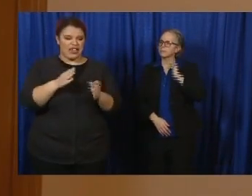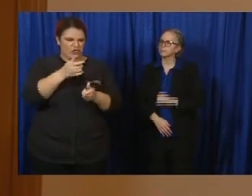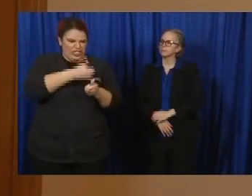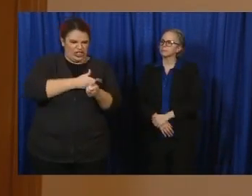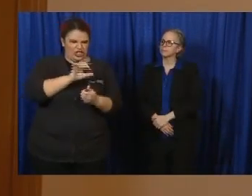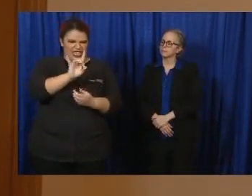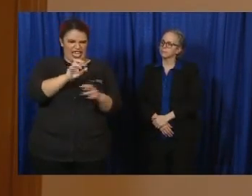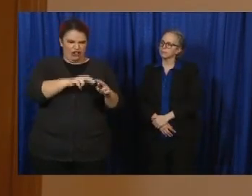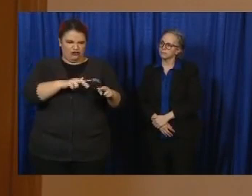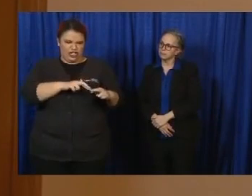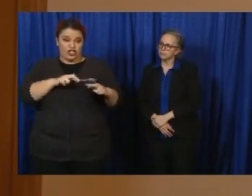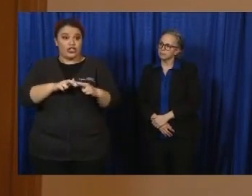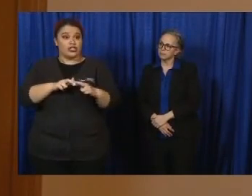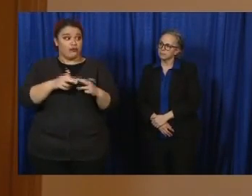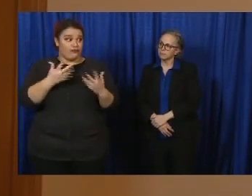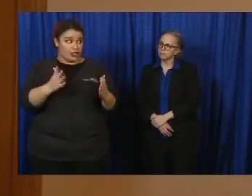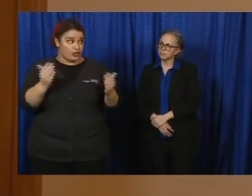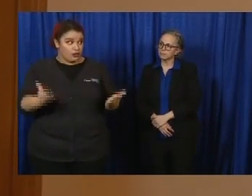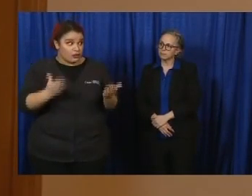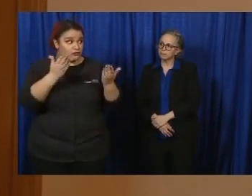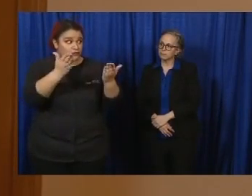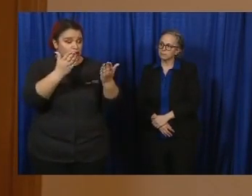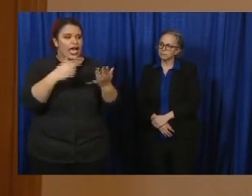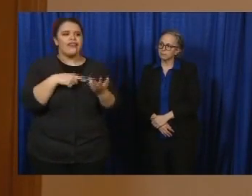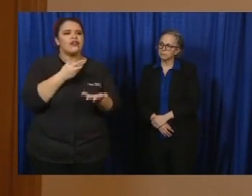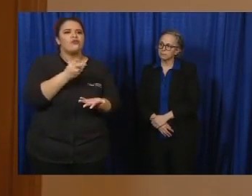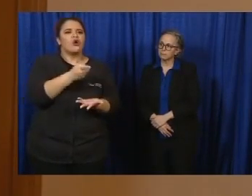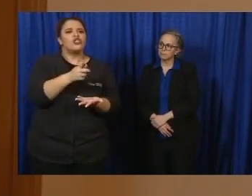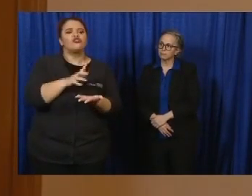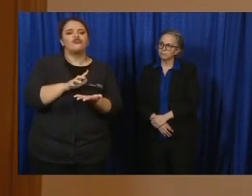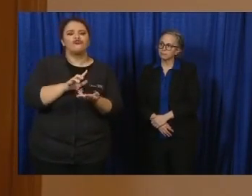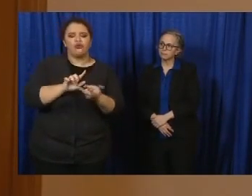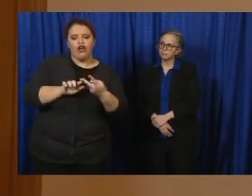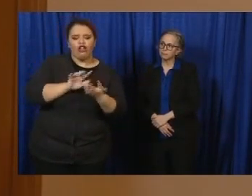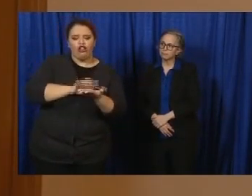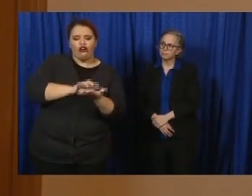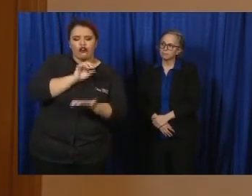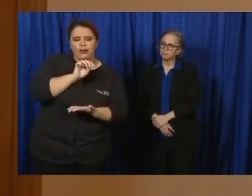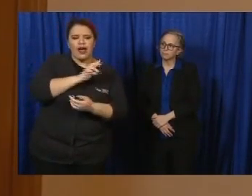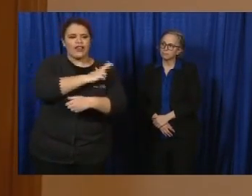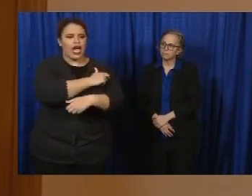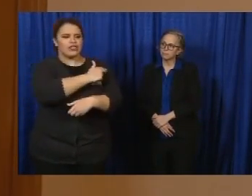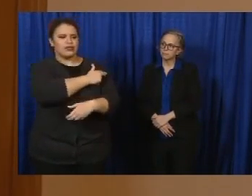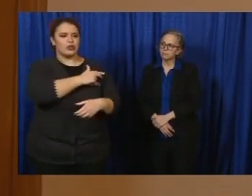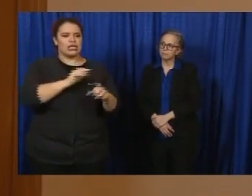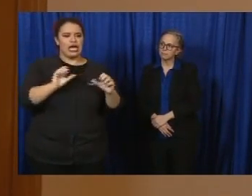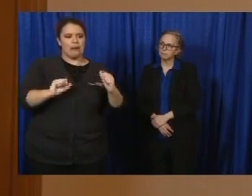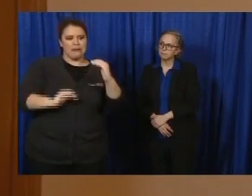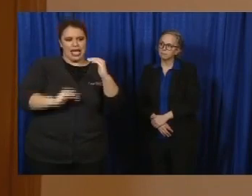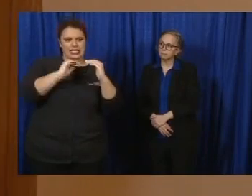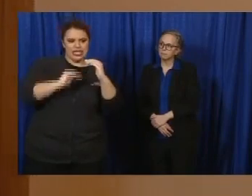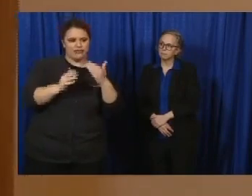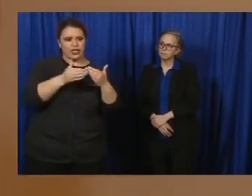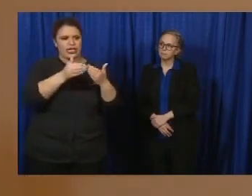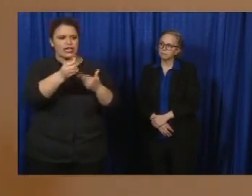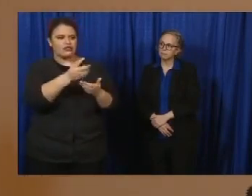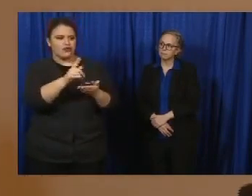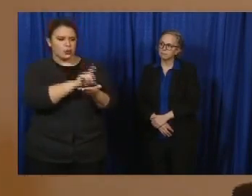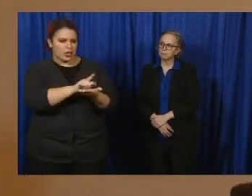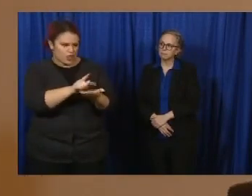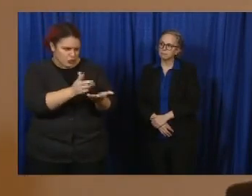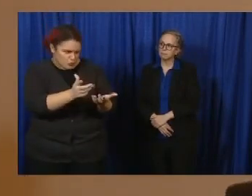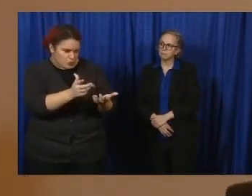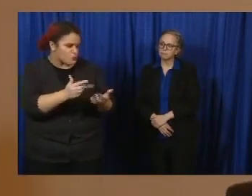then what were you able to learn about hospitals' capacity and their ability to build that up in the coming weeks? Yeah, I think I'll let Dr.